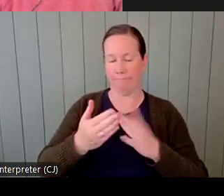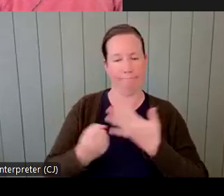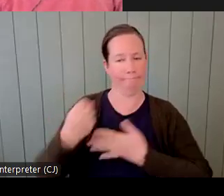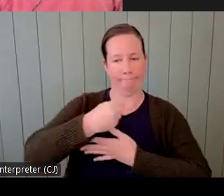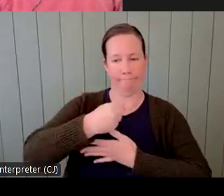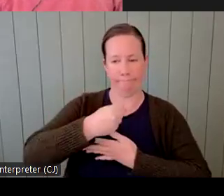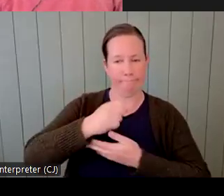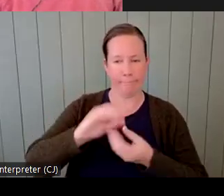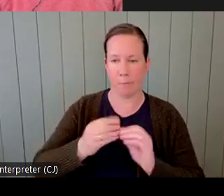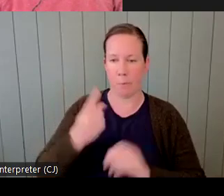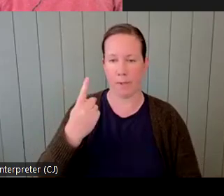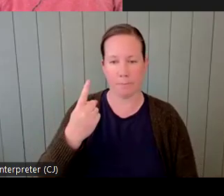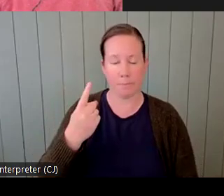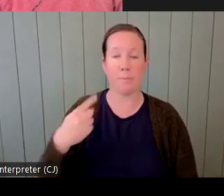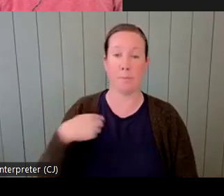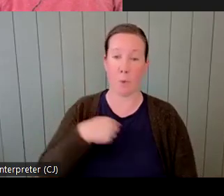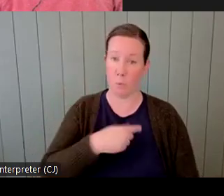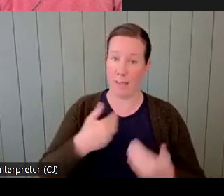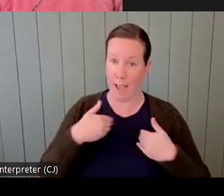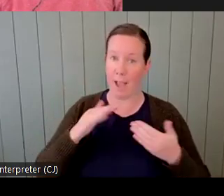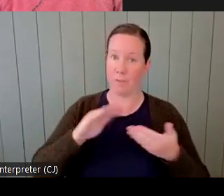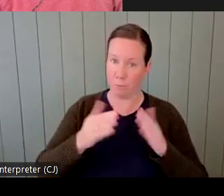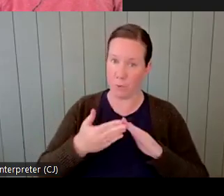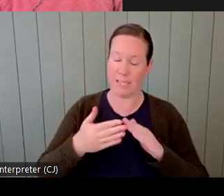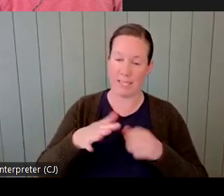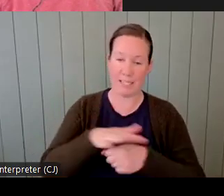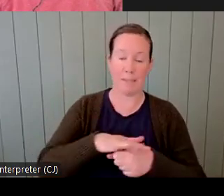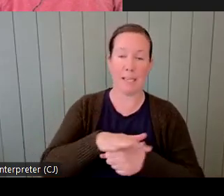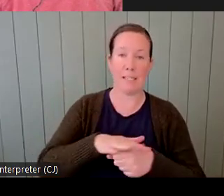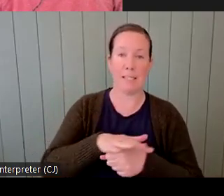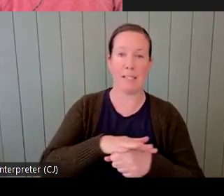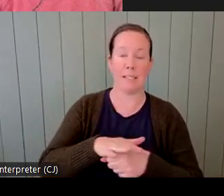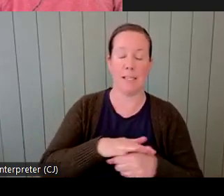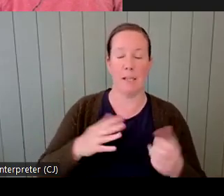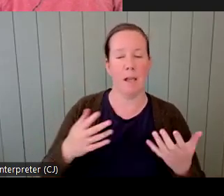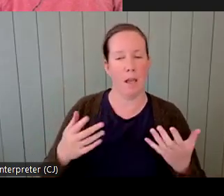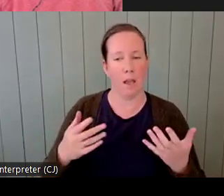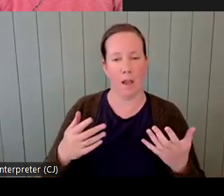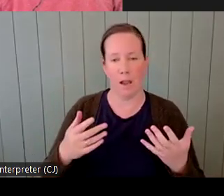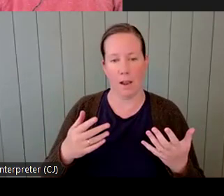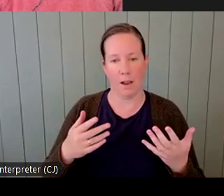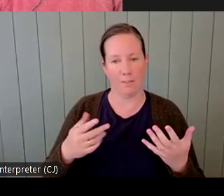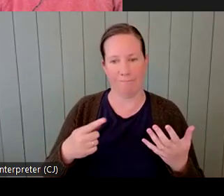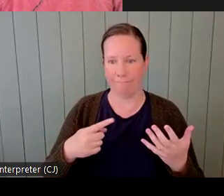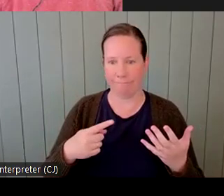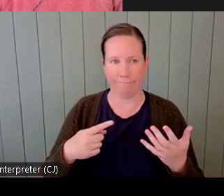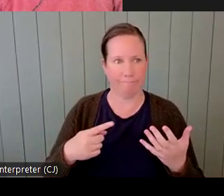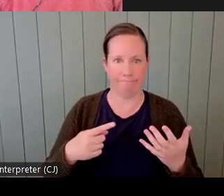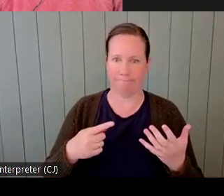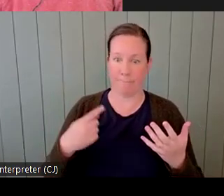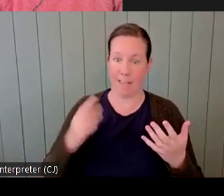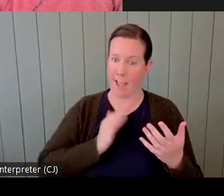very first place where I would recommend anyone to start is where you can be comfortable to ask any questions, and